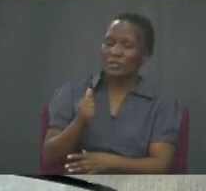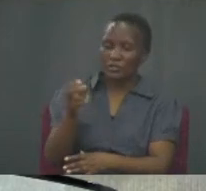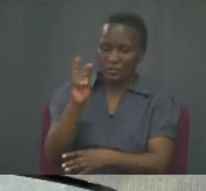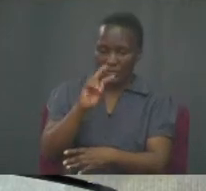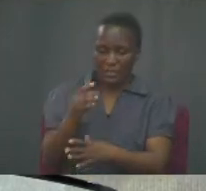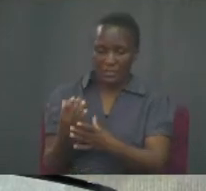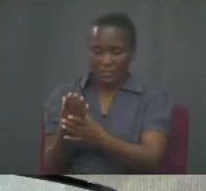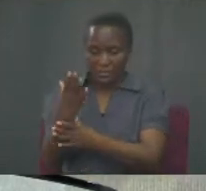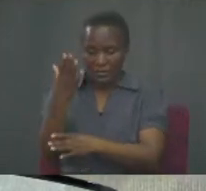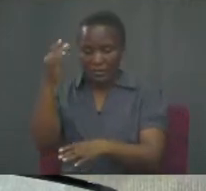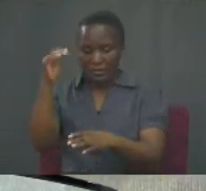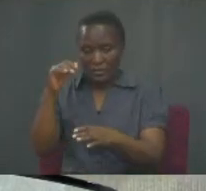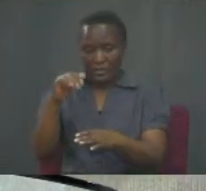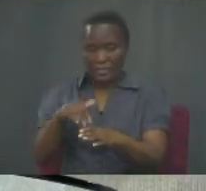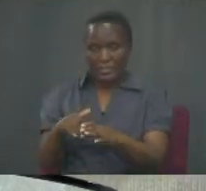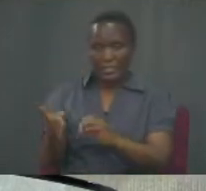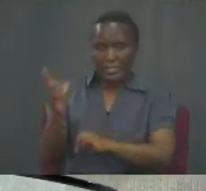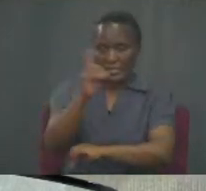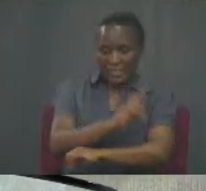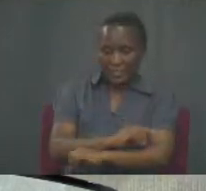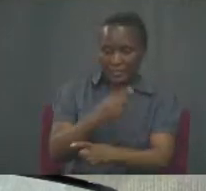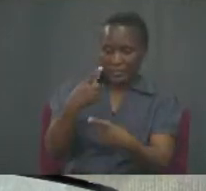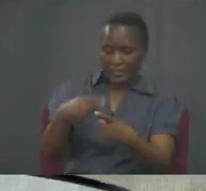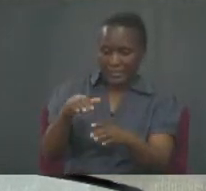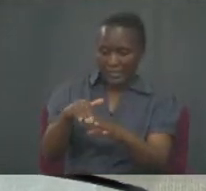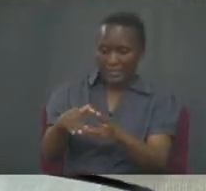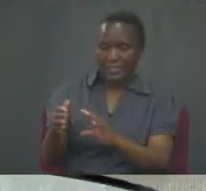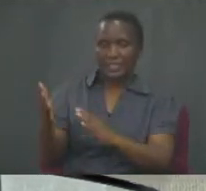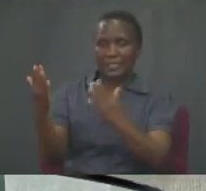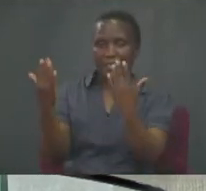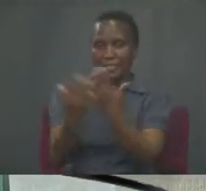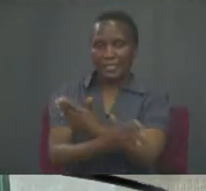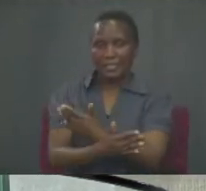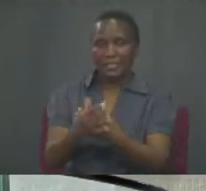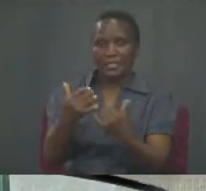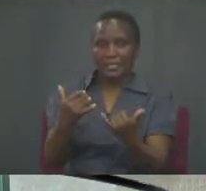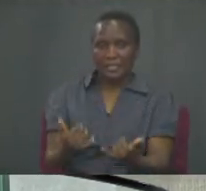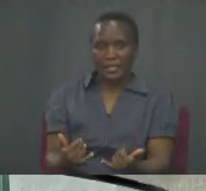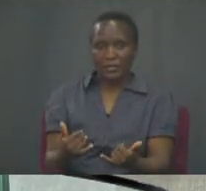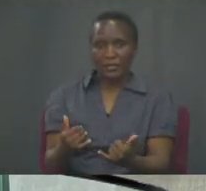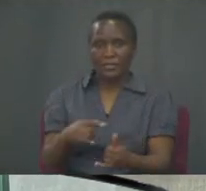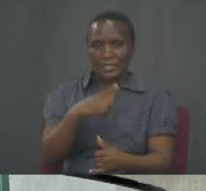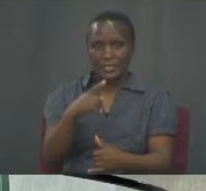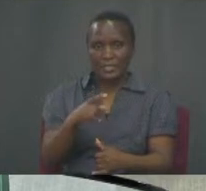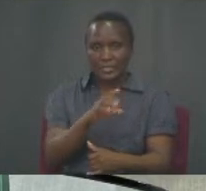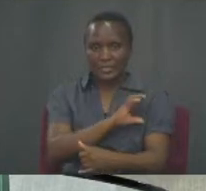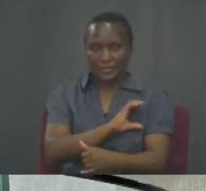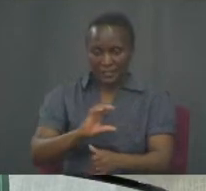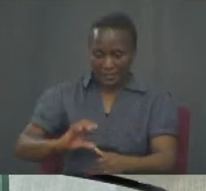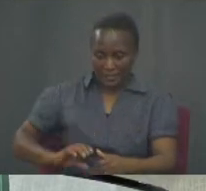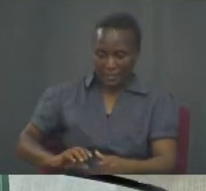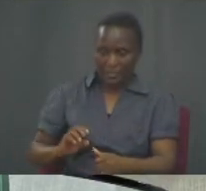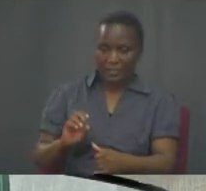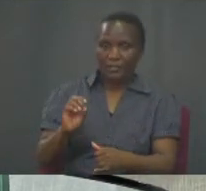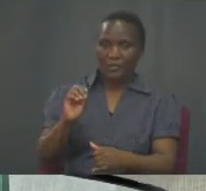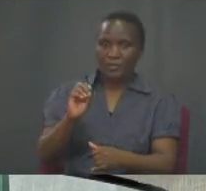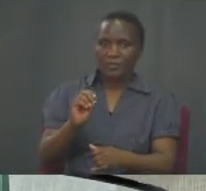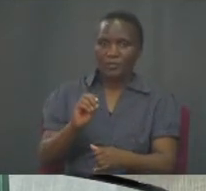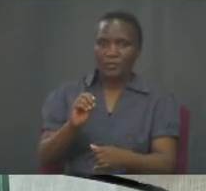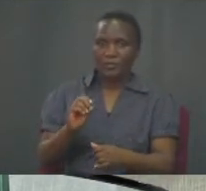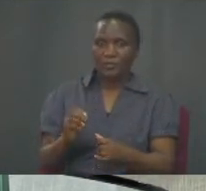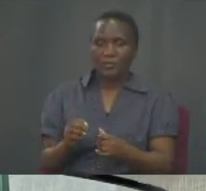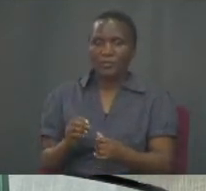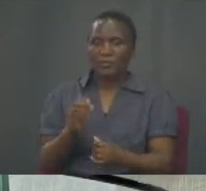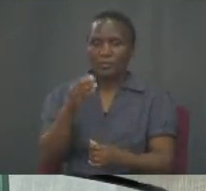during the night. And so he would take Christians, put them on poles, set them on fire, and use that light to eat his grapes. That's